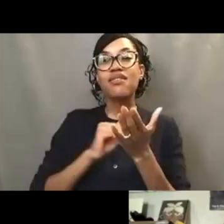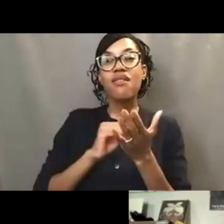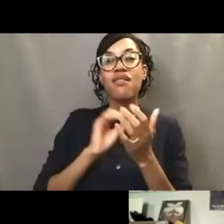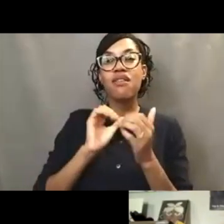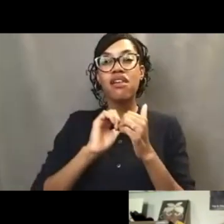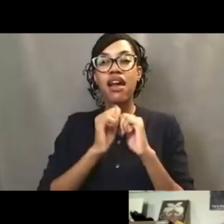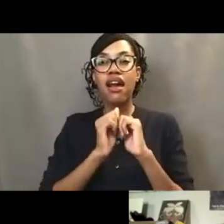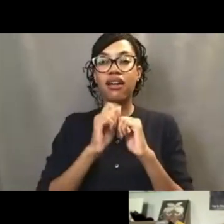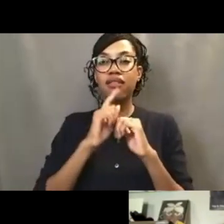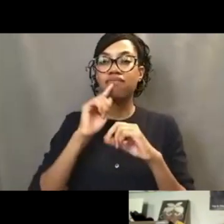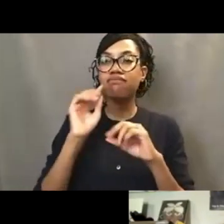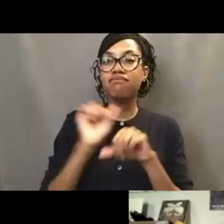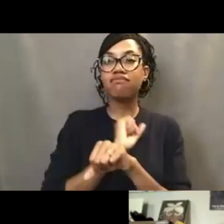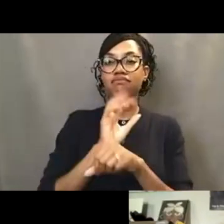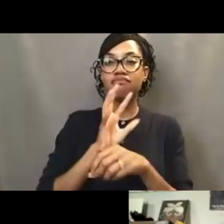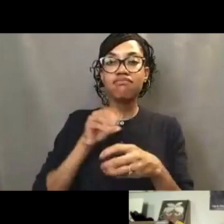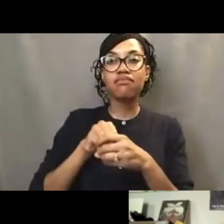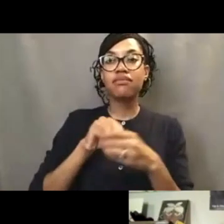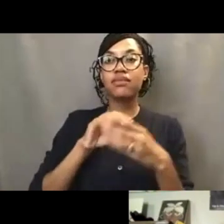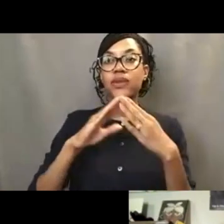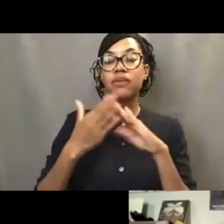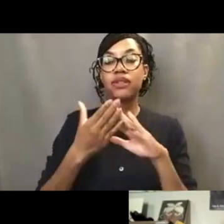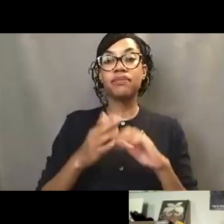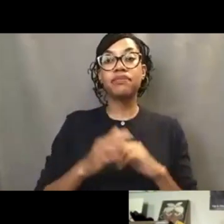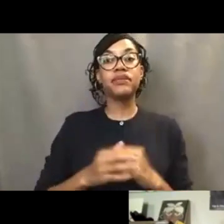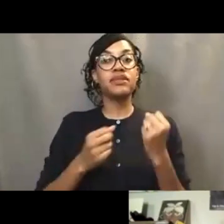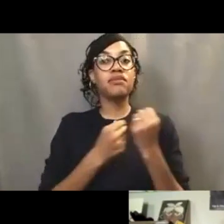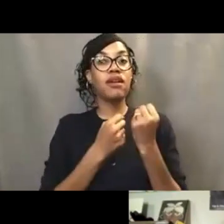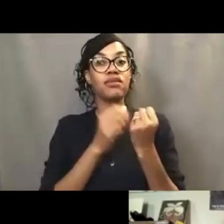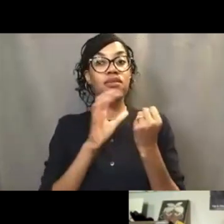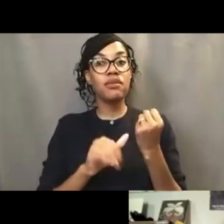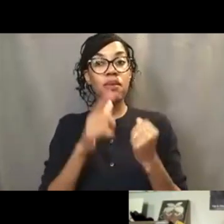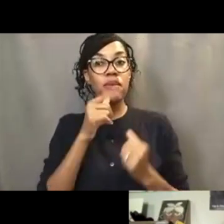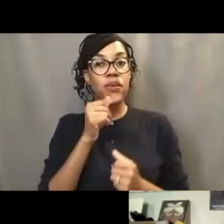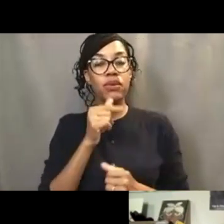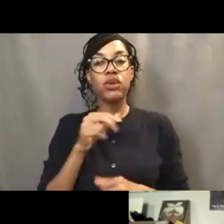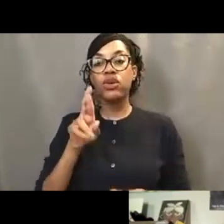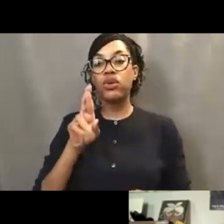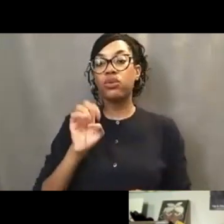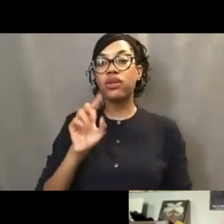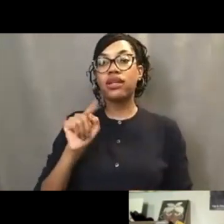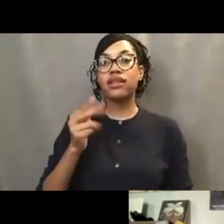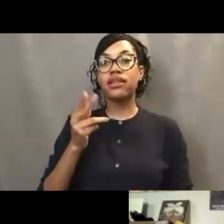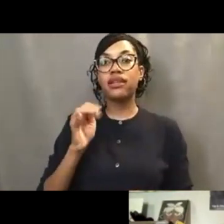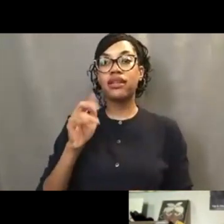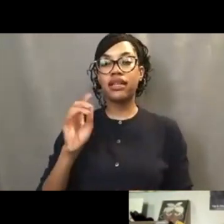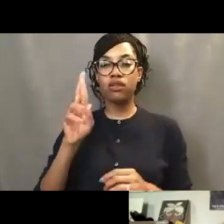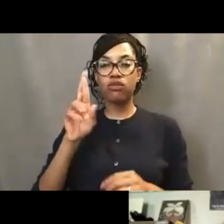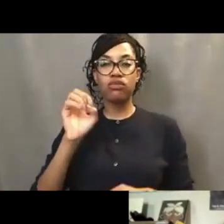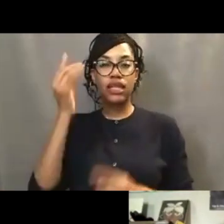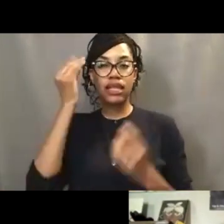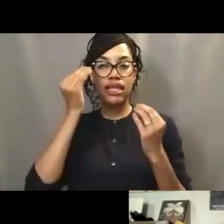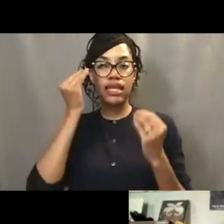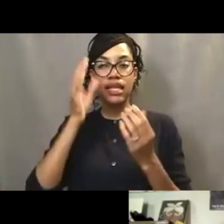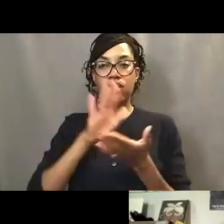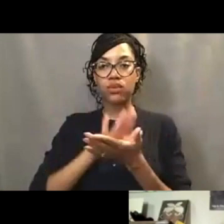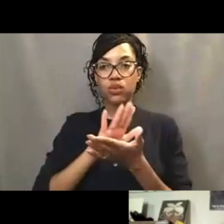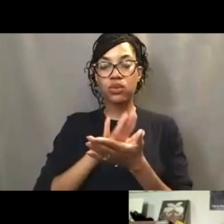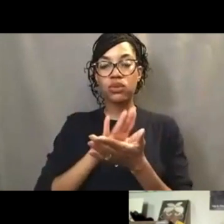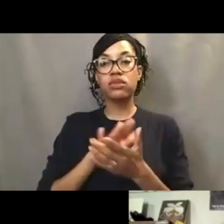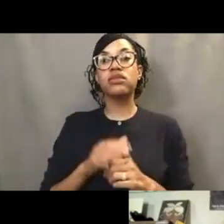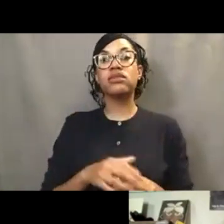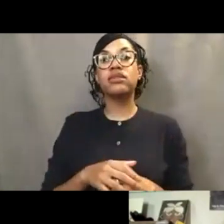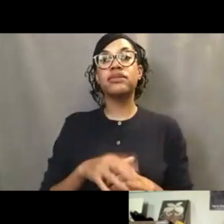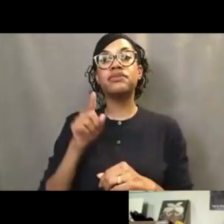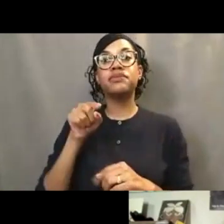sponsored by Rethinking Schools in partnership with the Bargaining for the Common Good Network, which is convened by Center for Innovation and